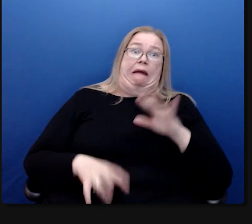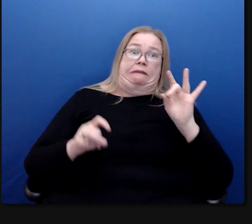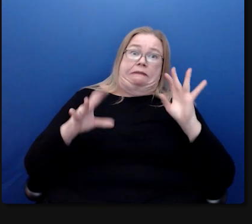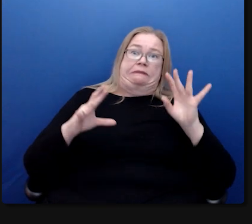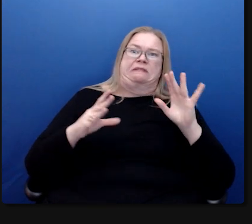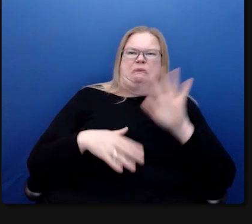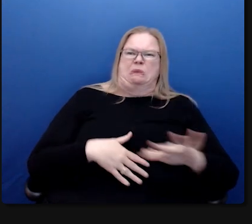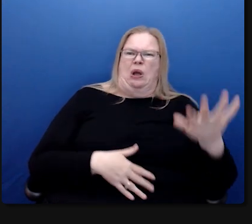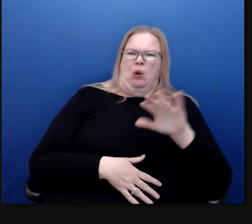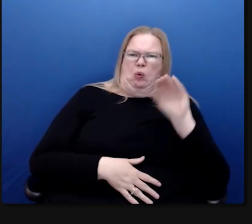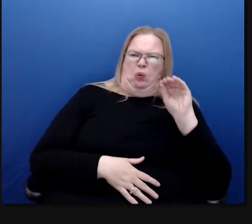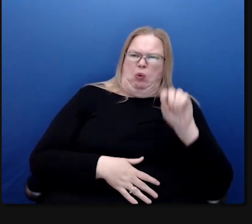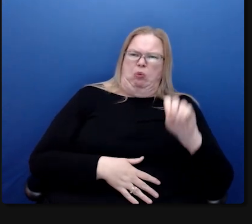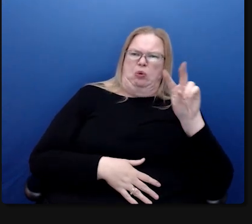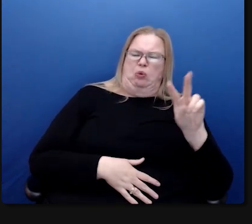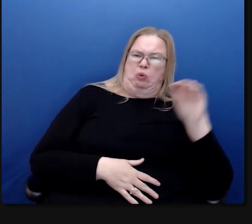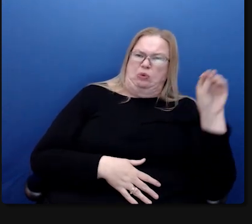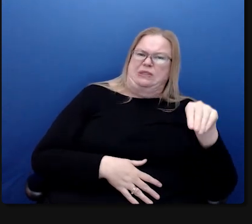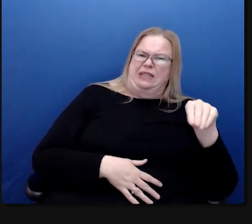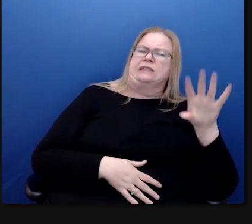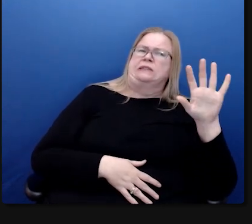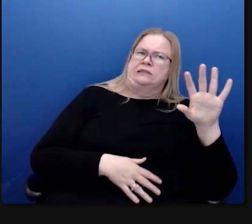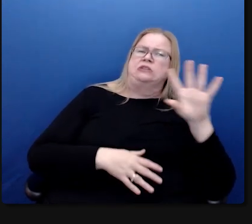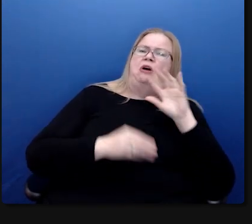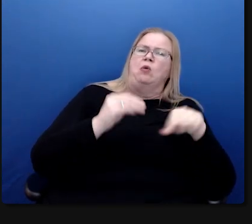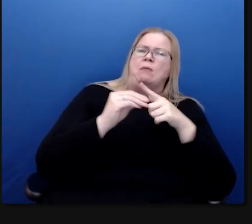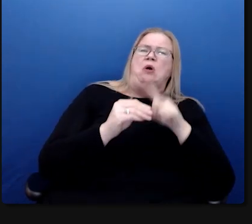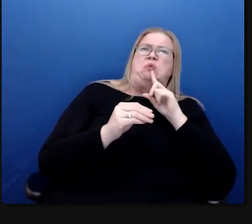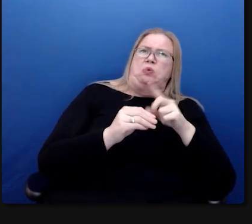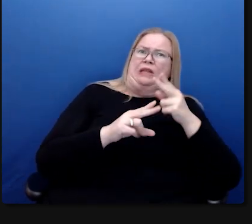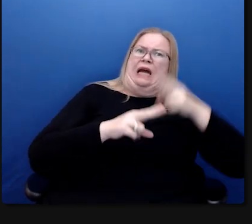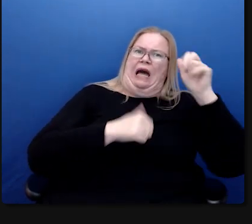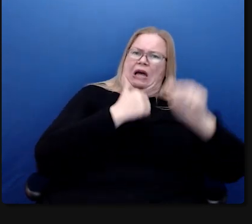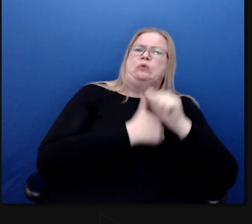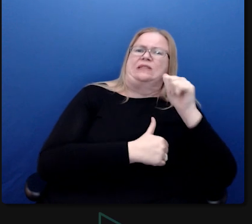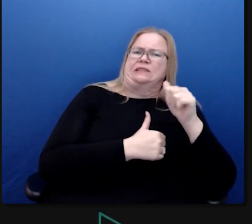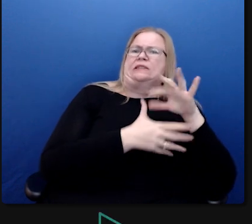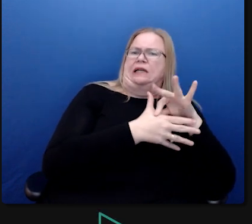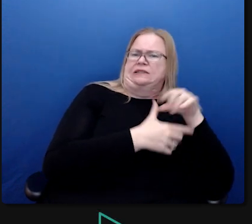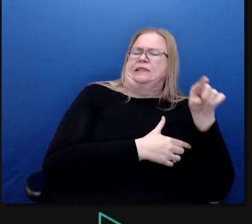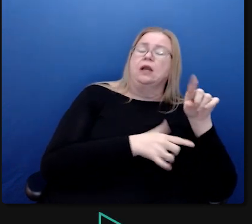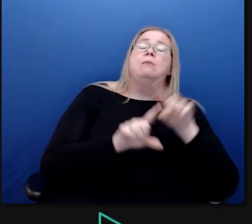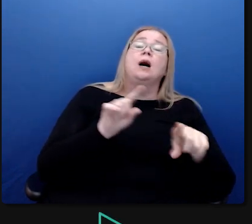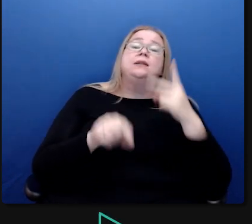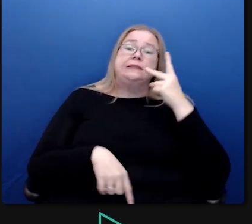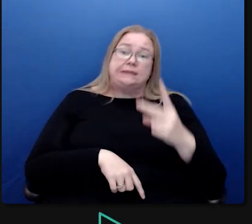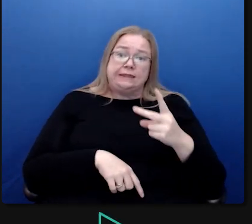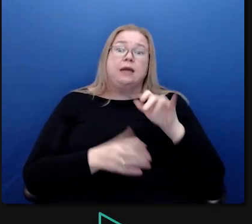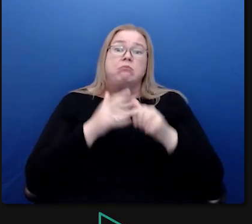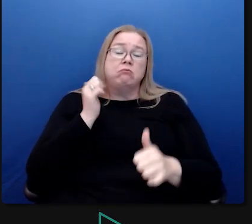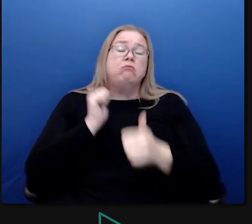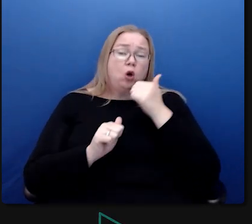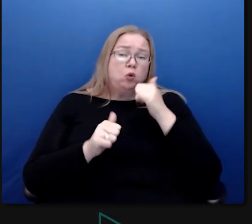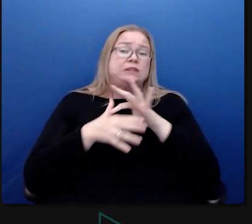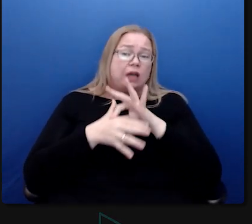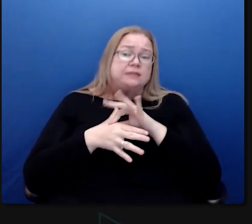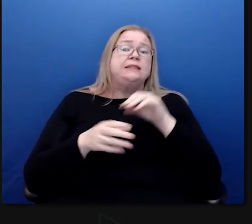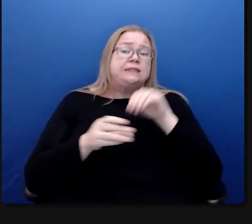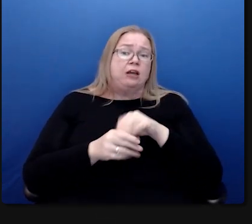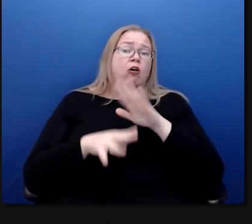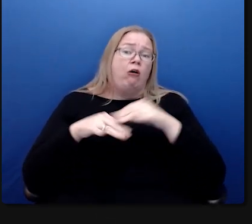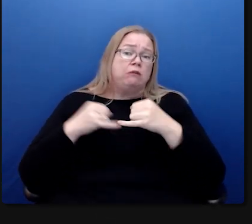of a teenager who tragically committed suicide after experiencing bullying online. Our specialist analyzed the brief and the letter shared to look